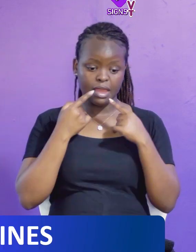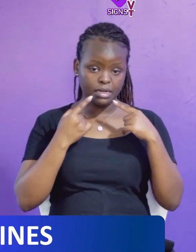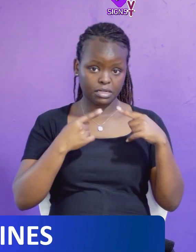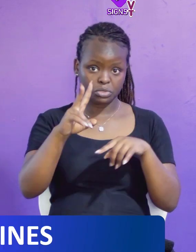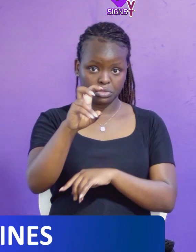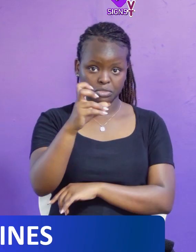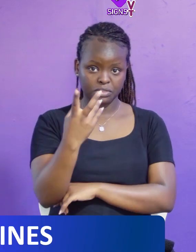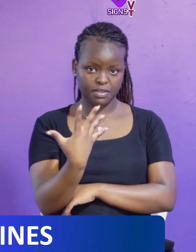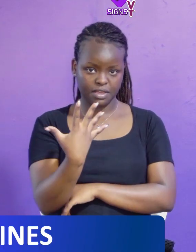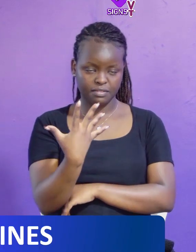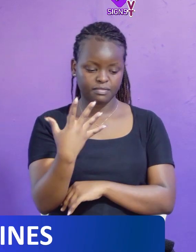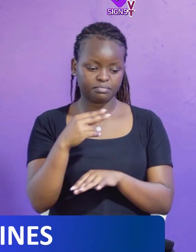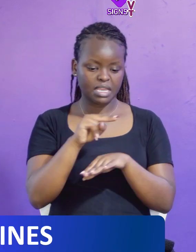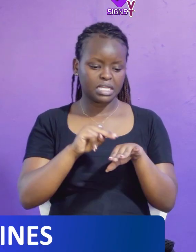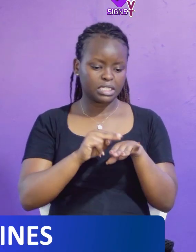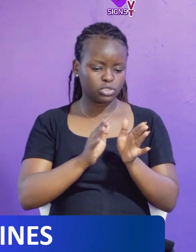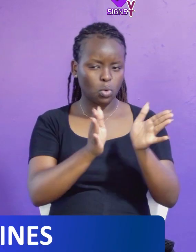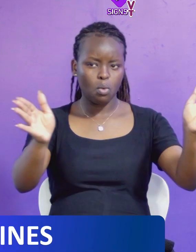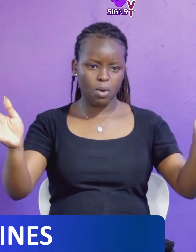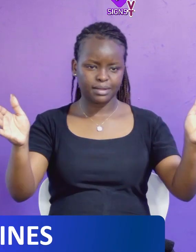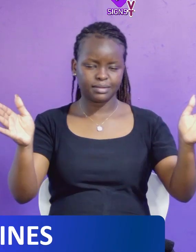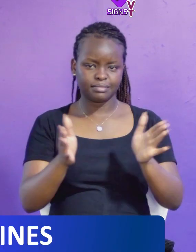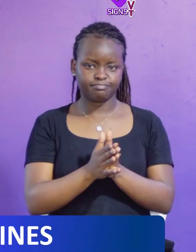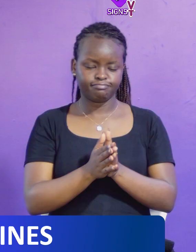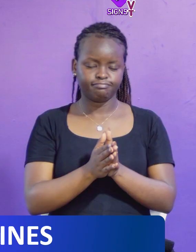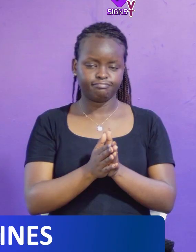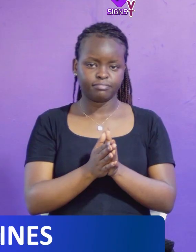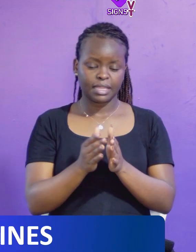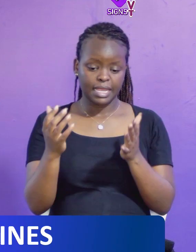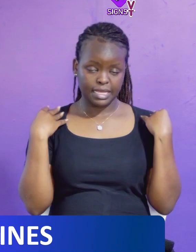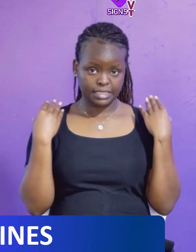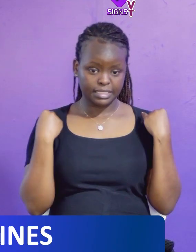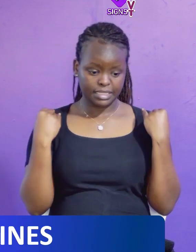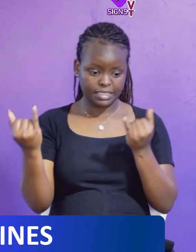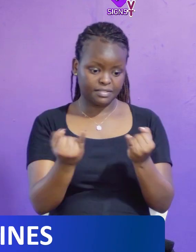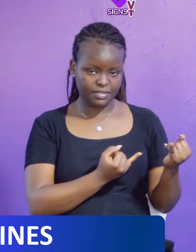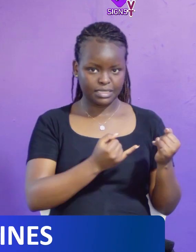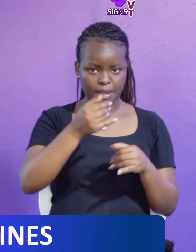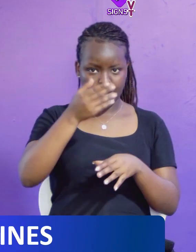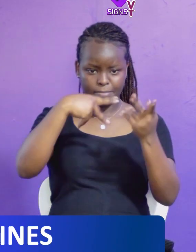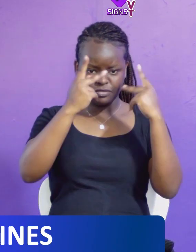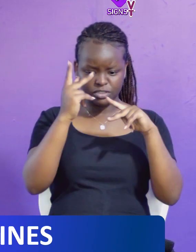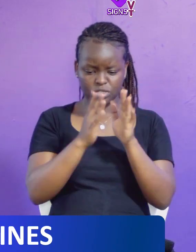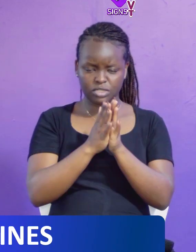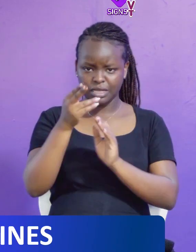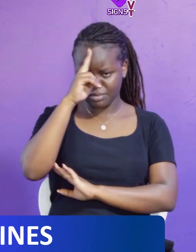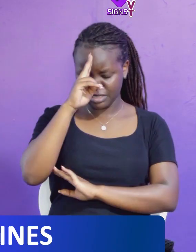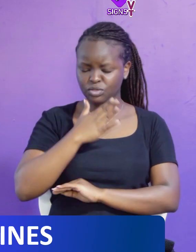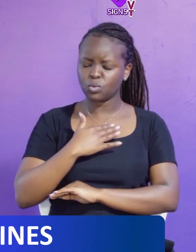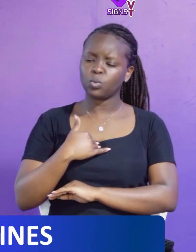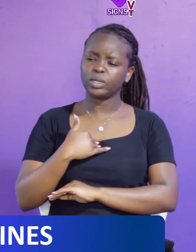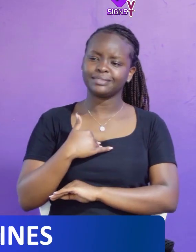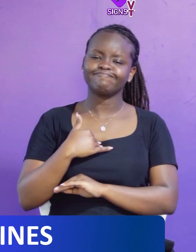2025 nationwide recruitment exercise, inviting skilled professionals and officers aspiring to serve in